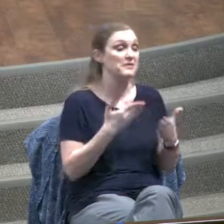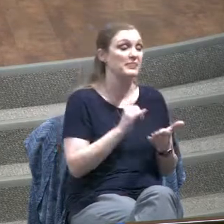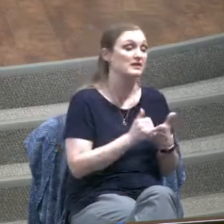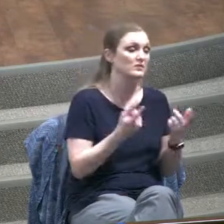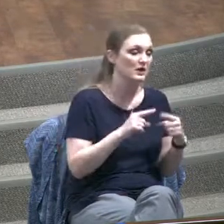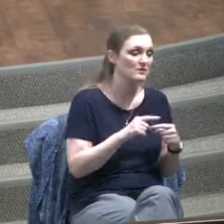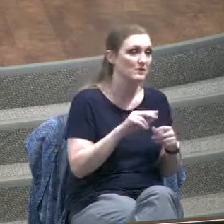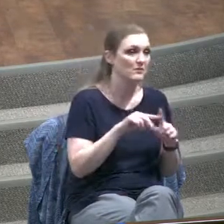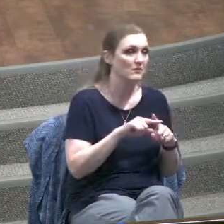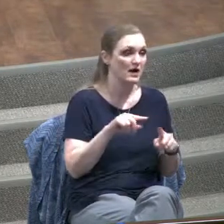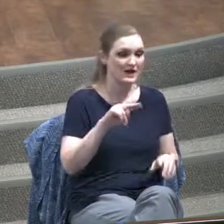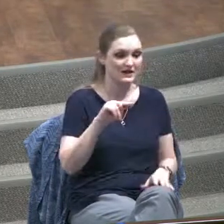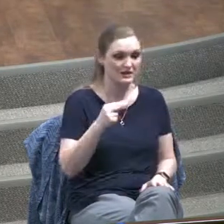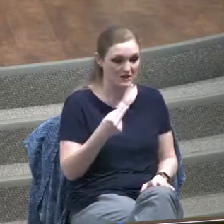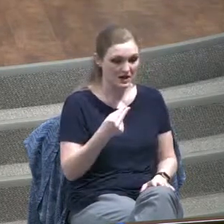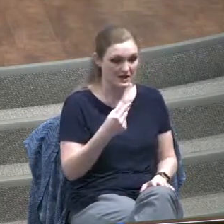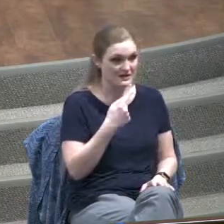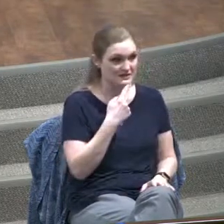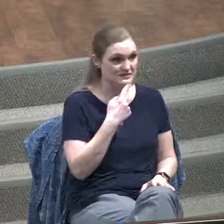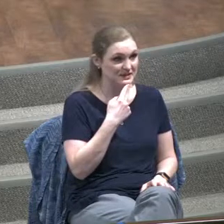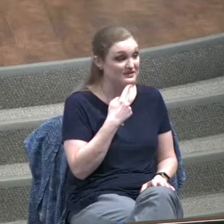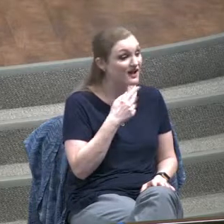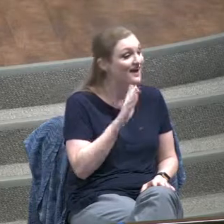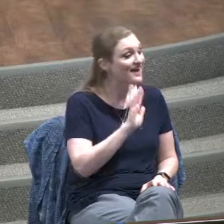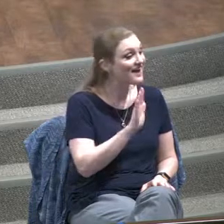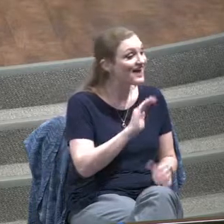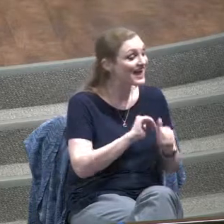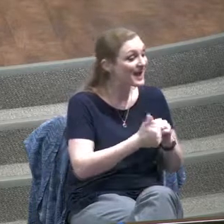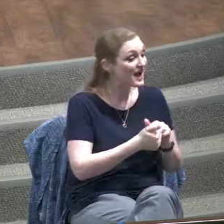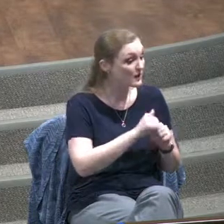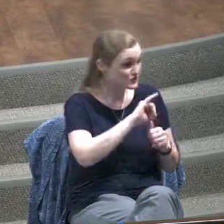So Nehemiah sees these people, and he says, how are all my friends back in